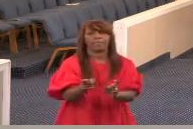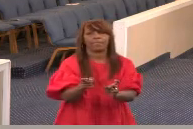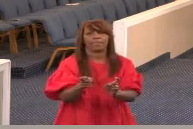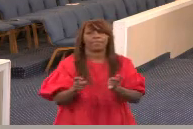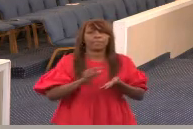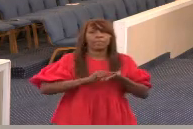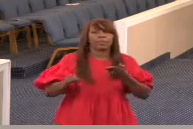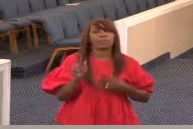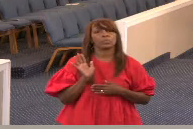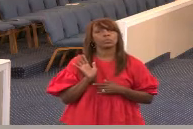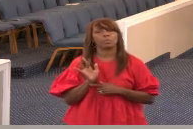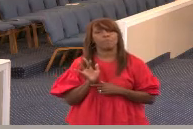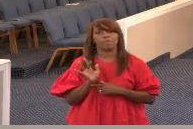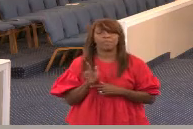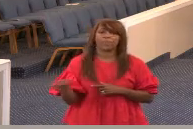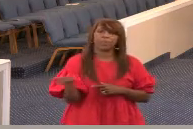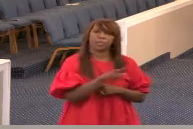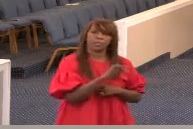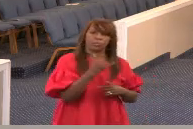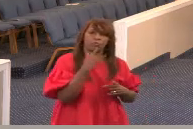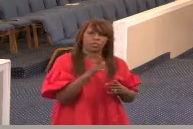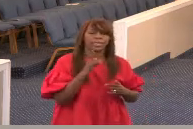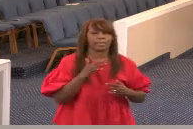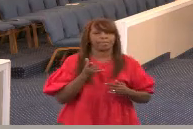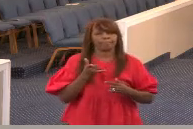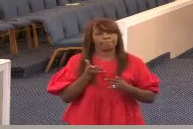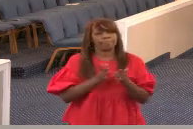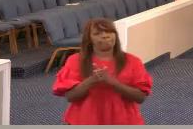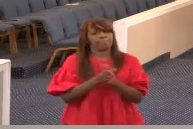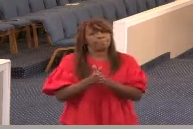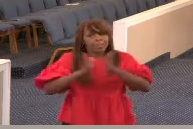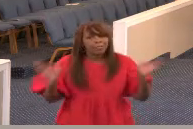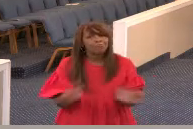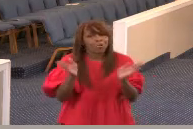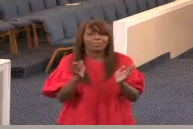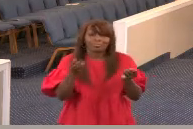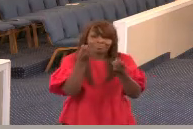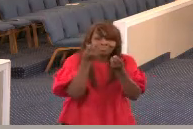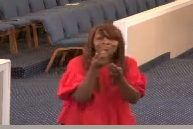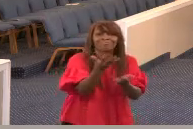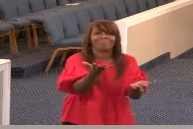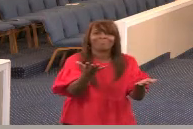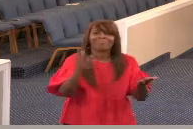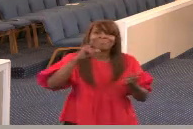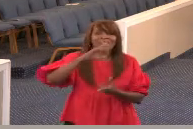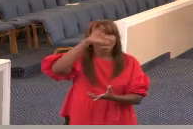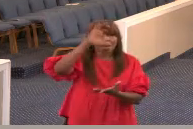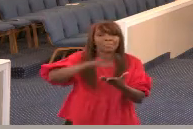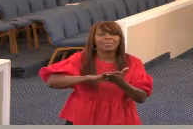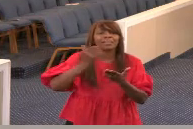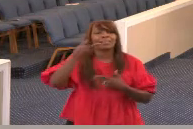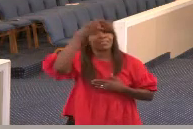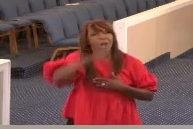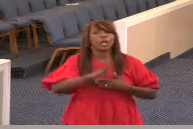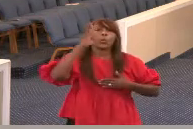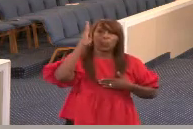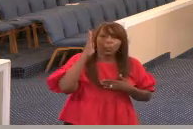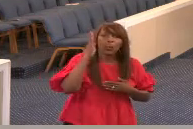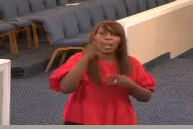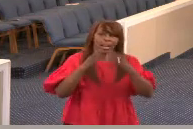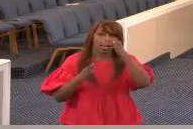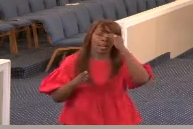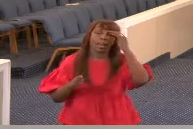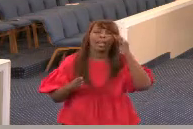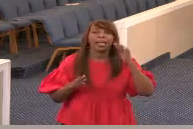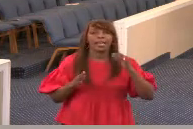Verse 25, Wherefore, sirs, be of good cheer. For I believe God that it shall be even